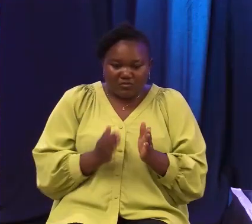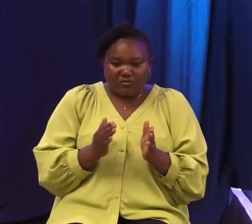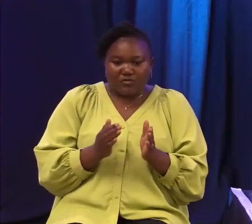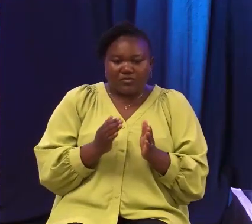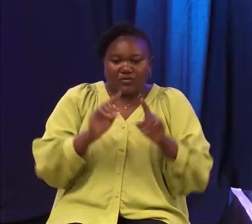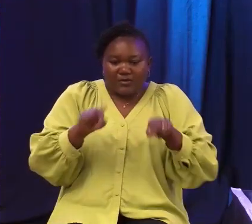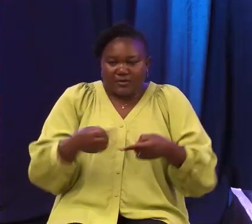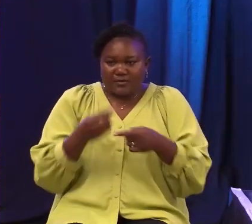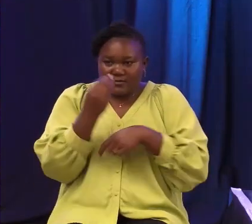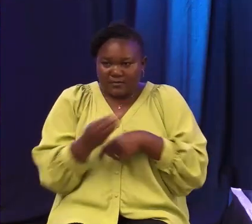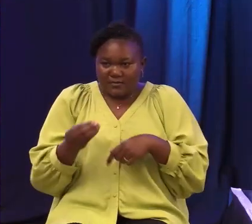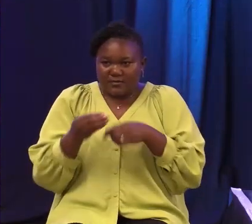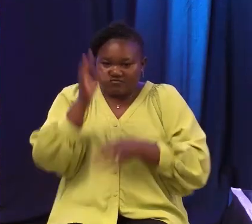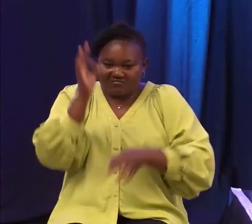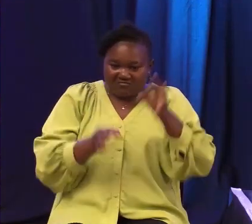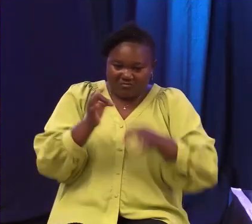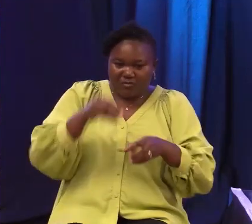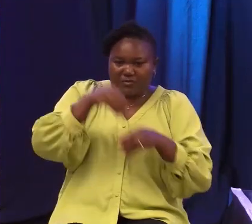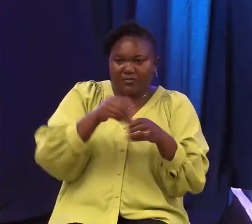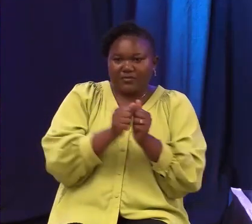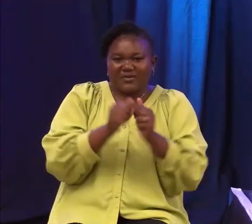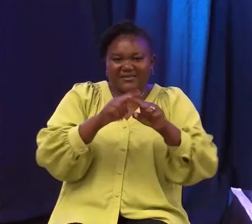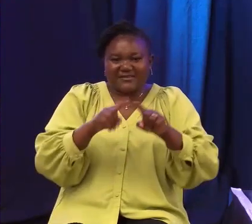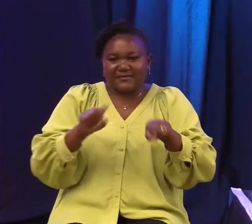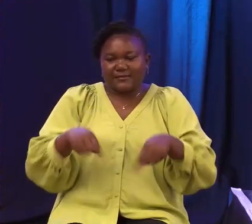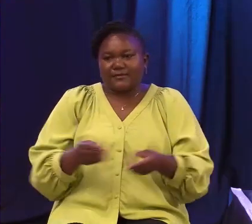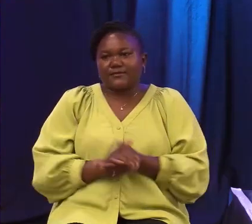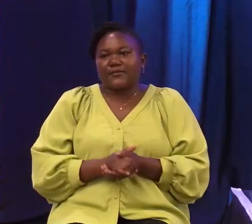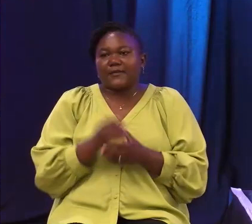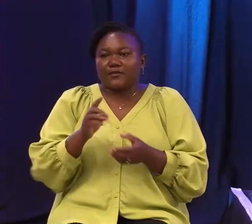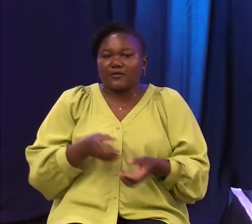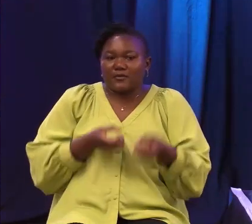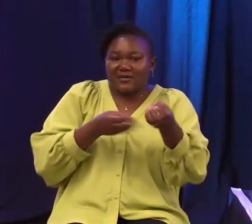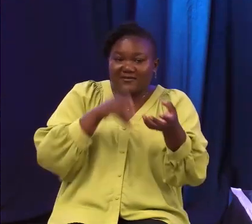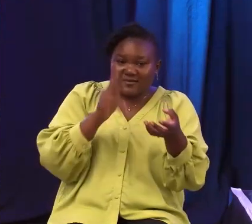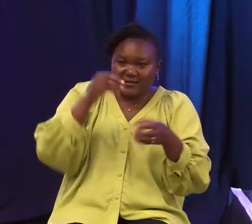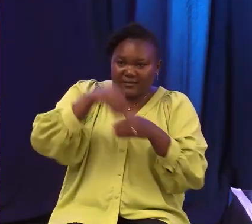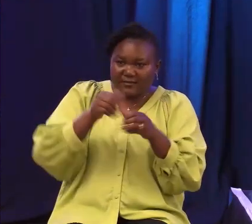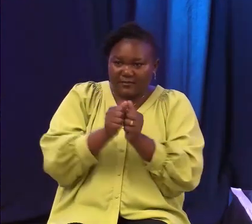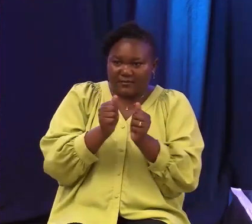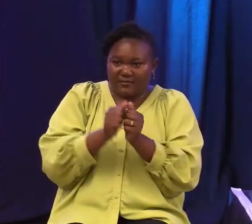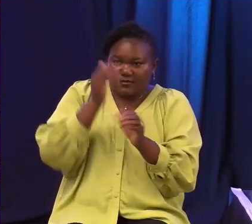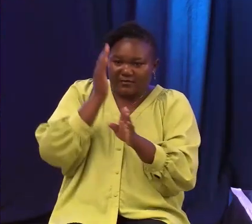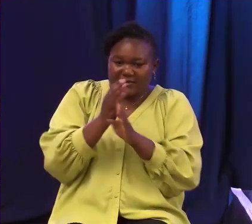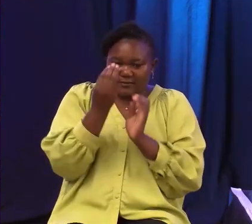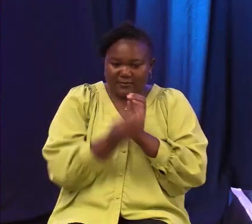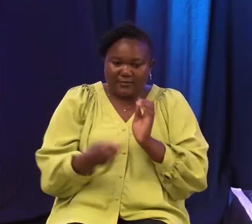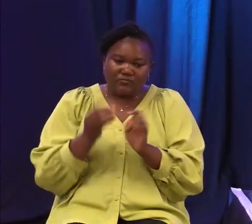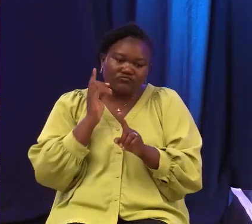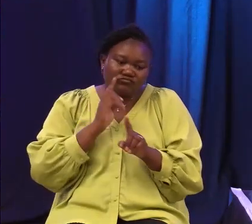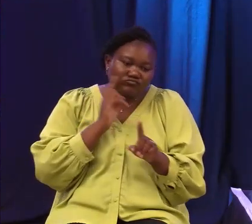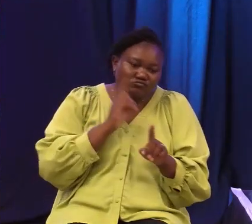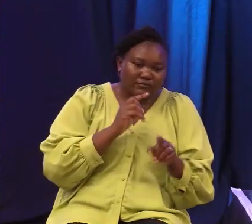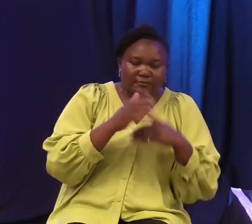courts, court procedures, and orders, to provide for residential childcare facilities, places, and cares